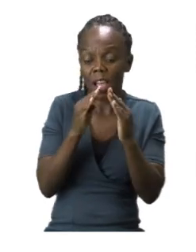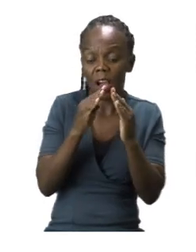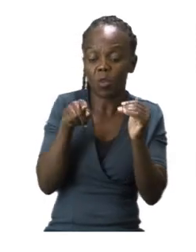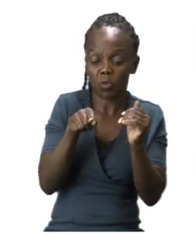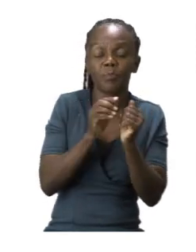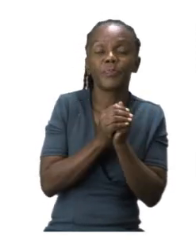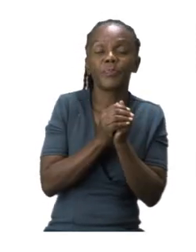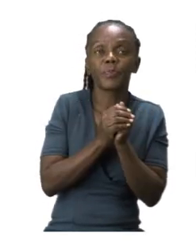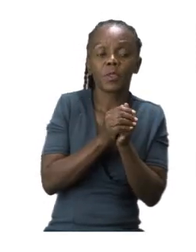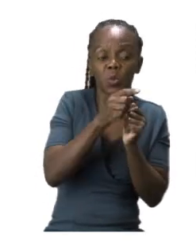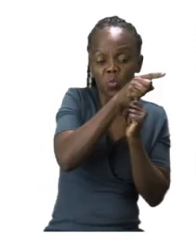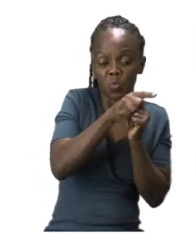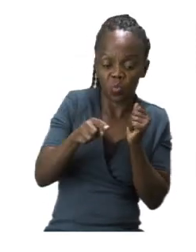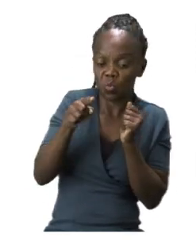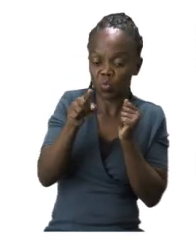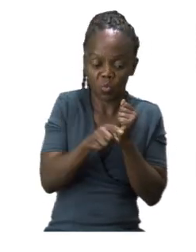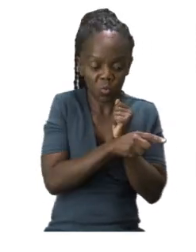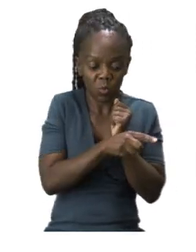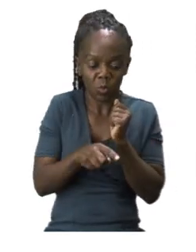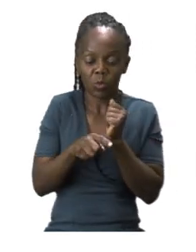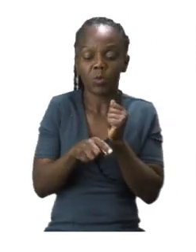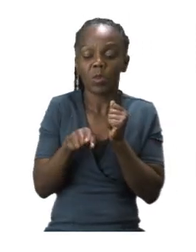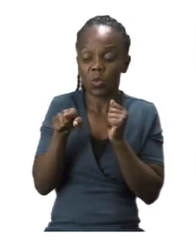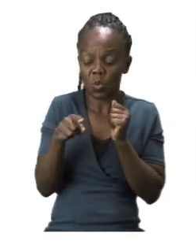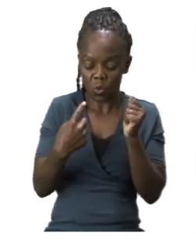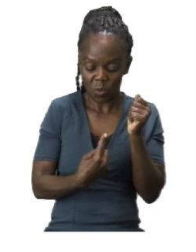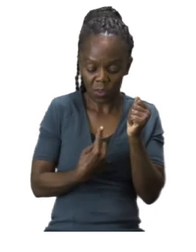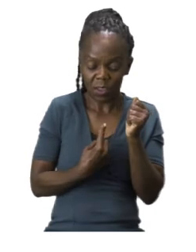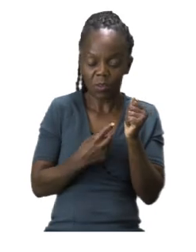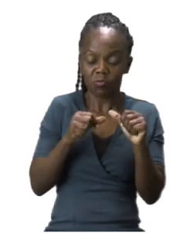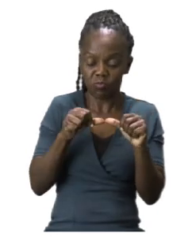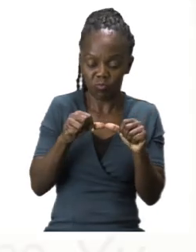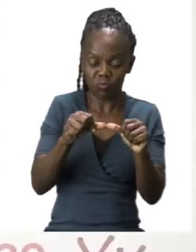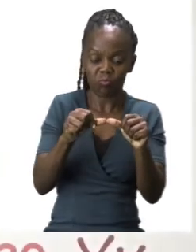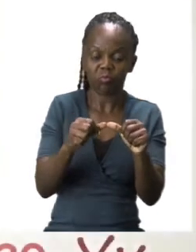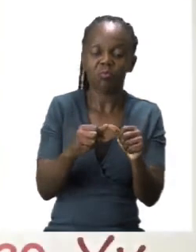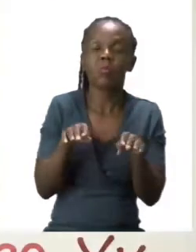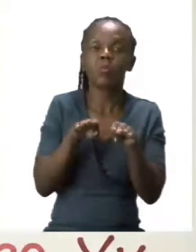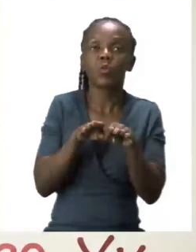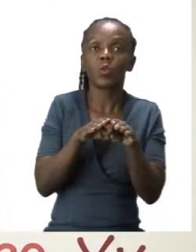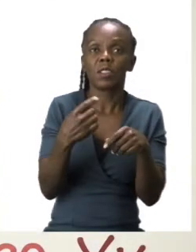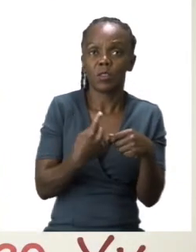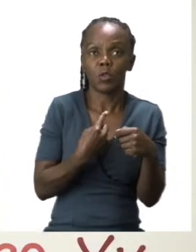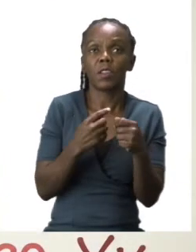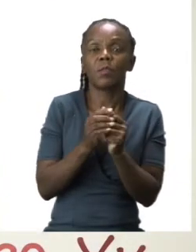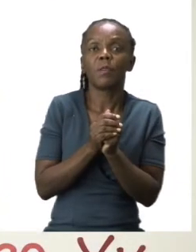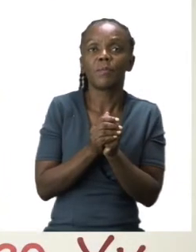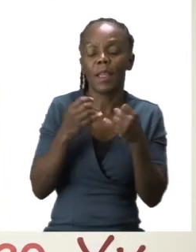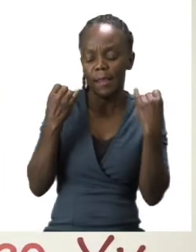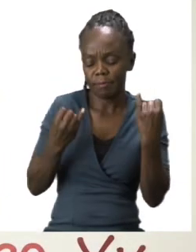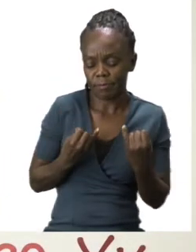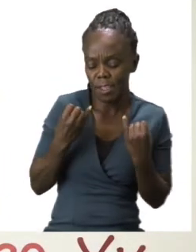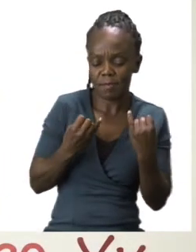which one is for which house. Take your time, have fun with this one, and I will